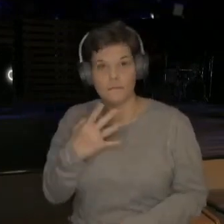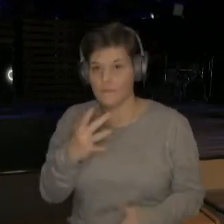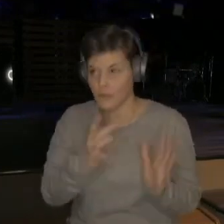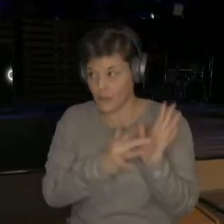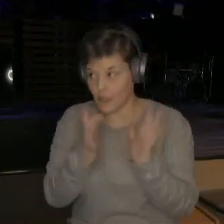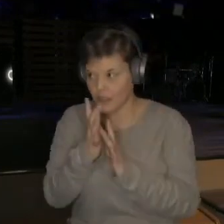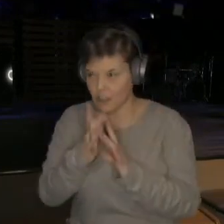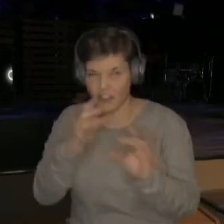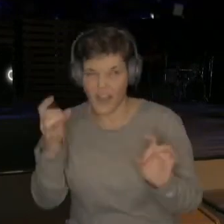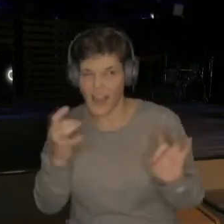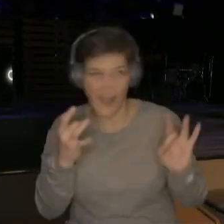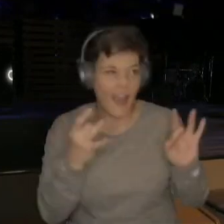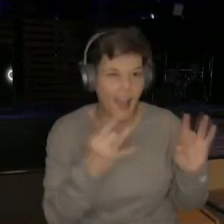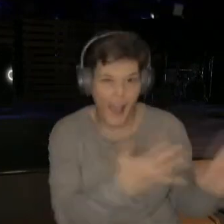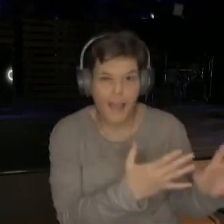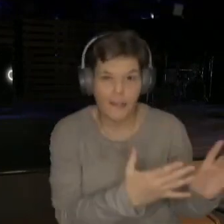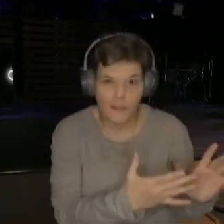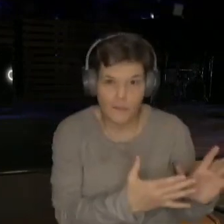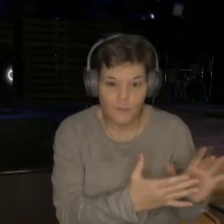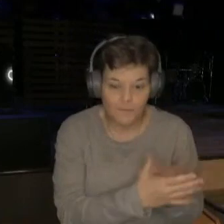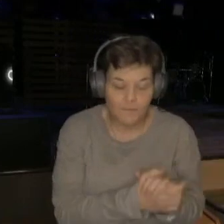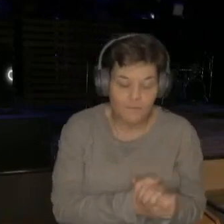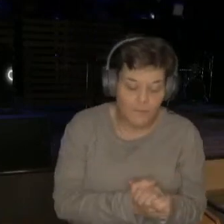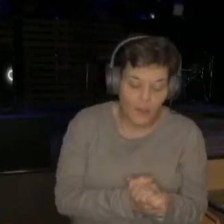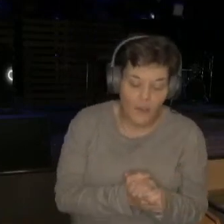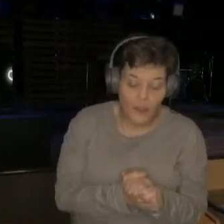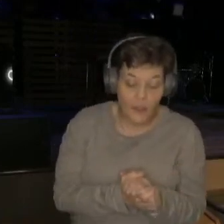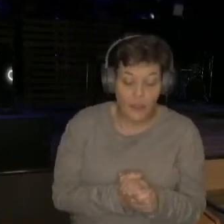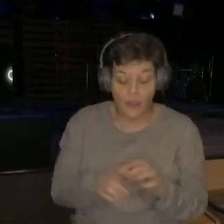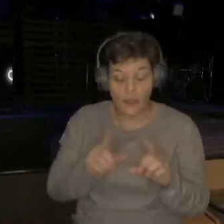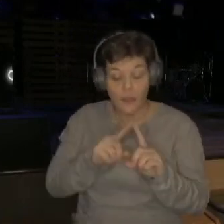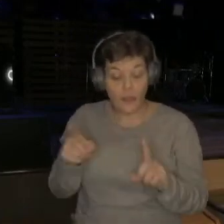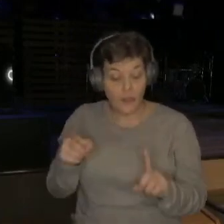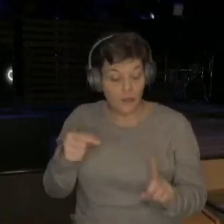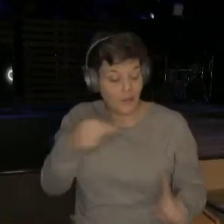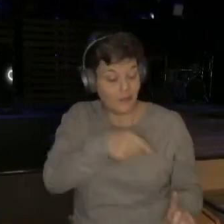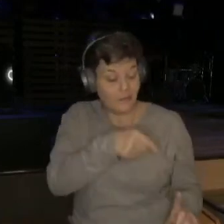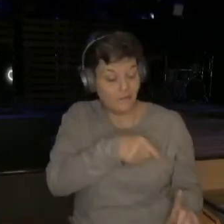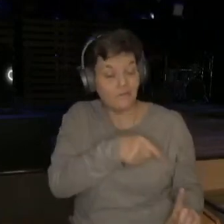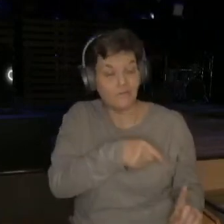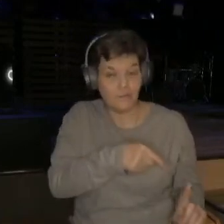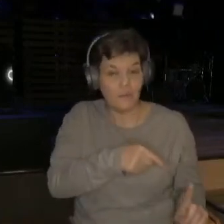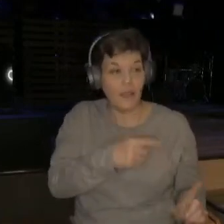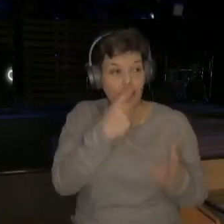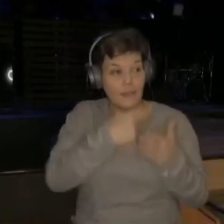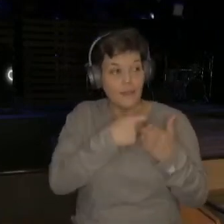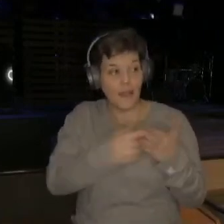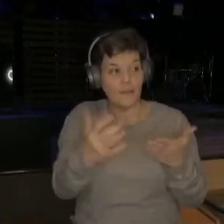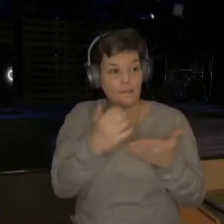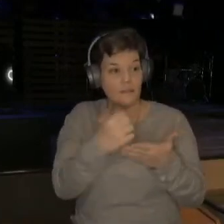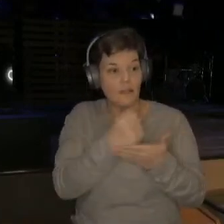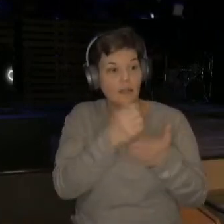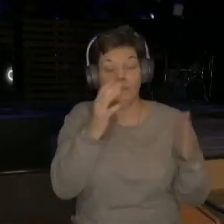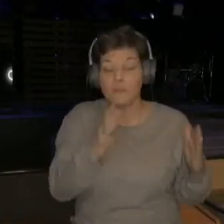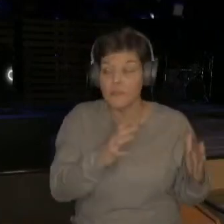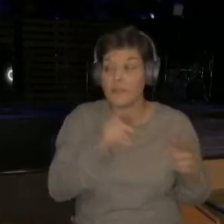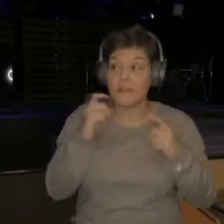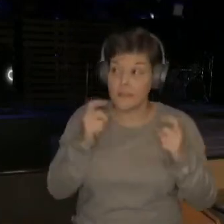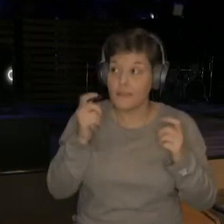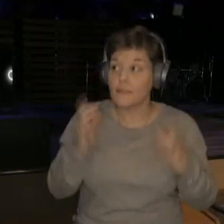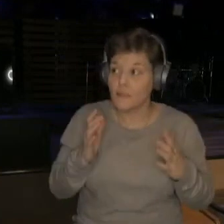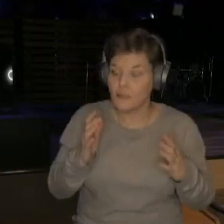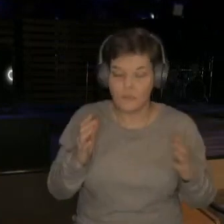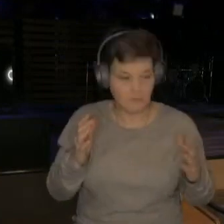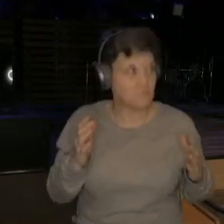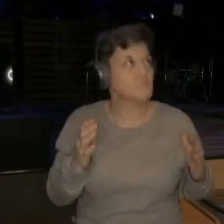more open to what he has to say. In this chapter, Jesus speaks about three